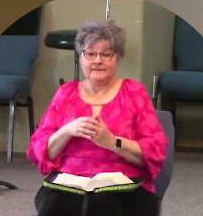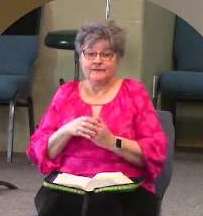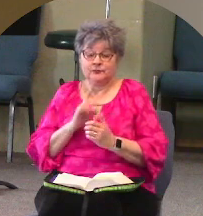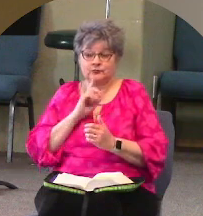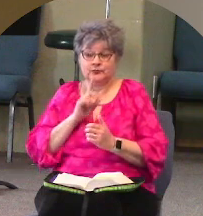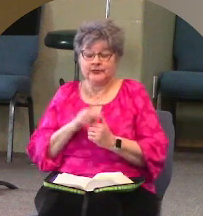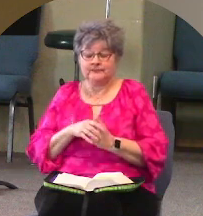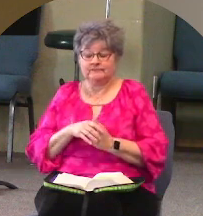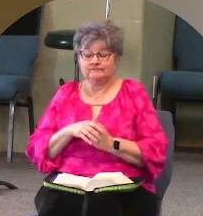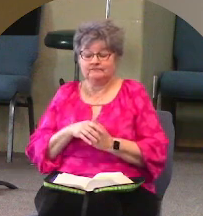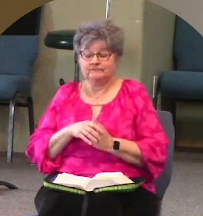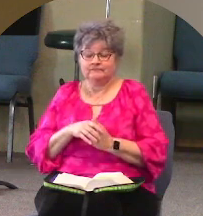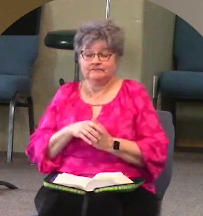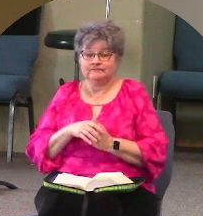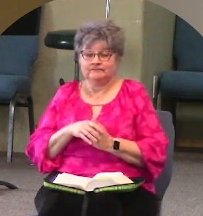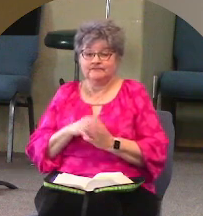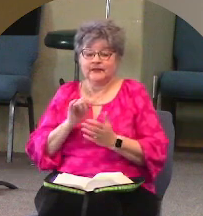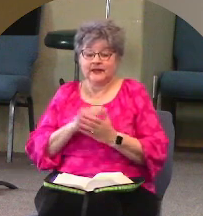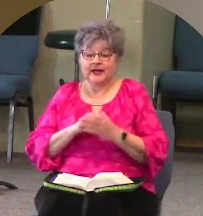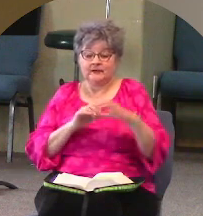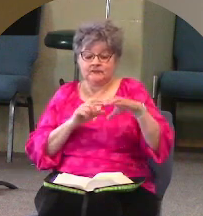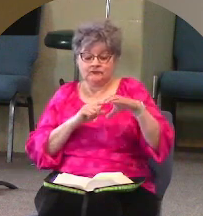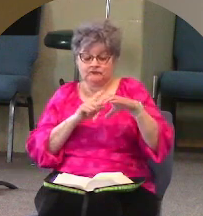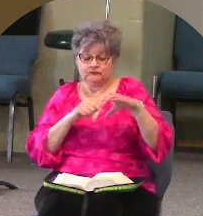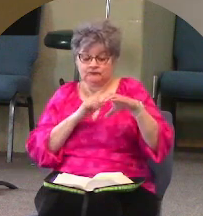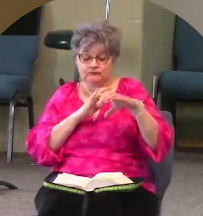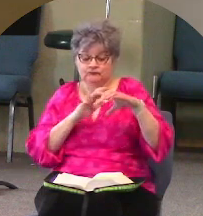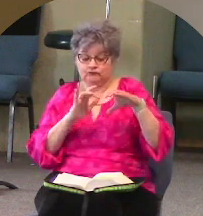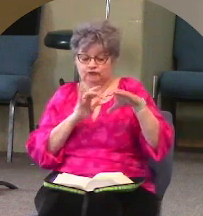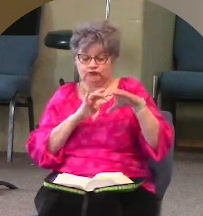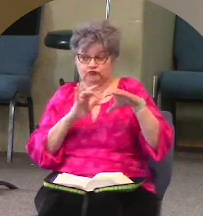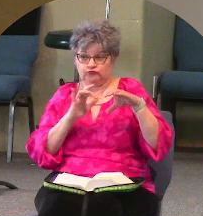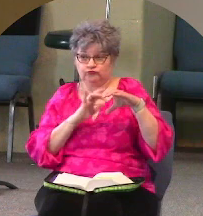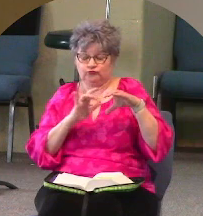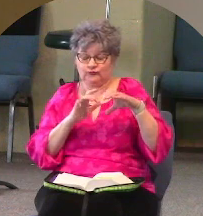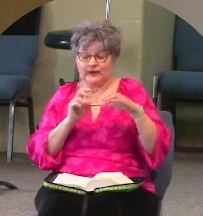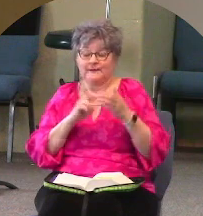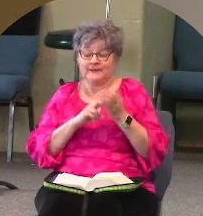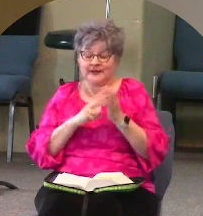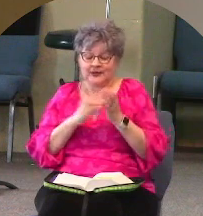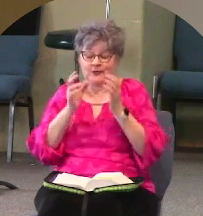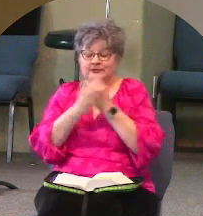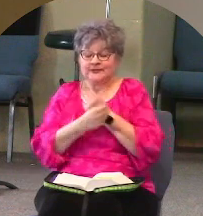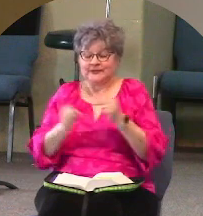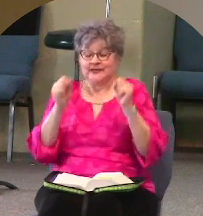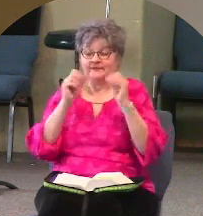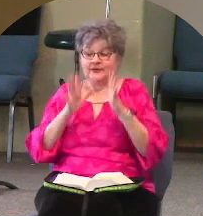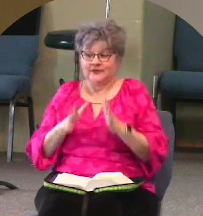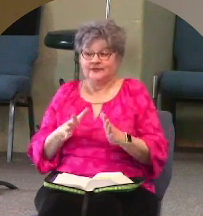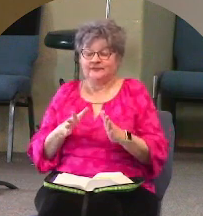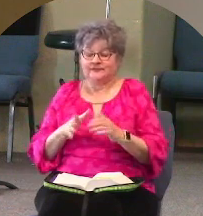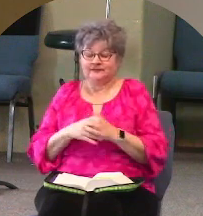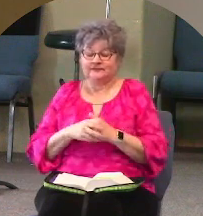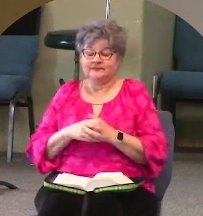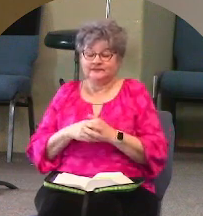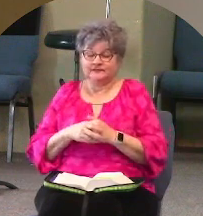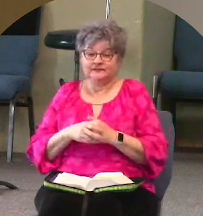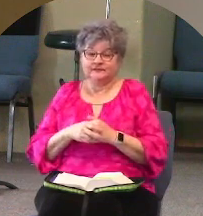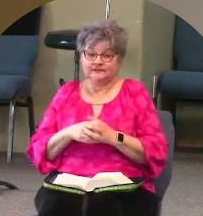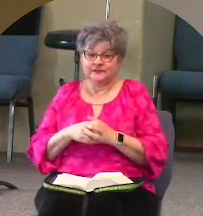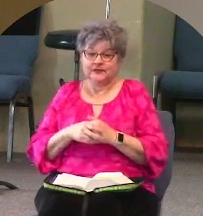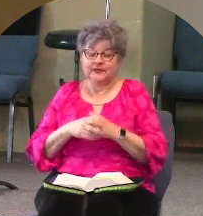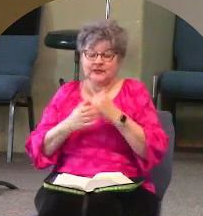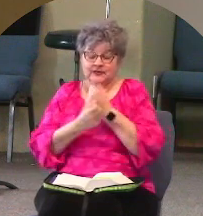truly, that empty tomb meant there was a Savior. That empty tomb